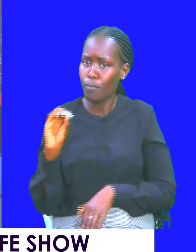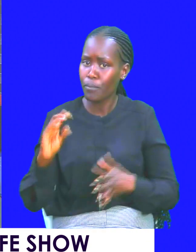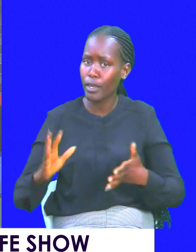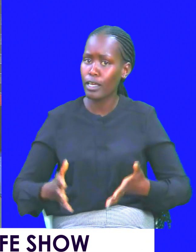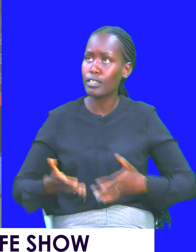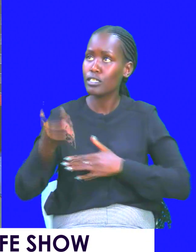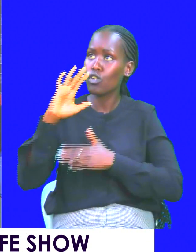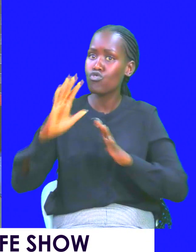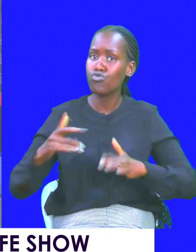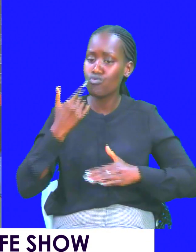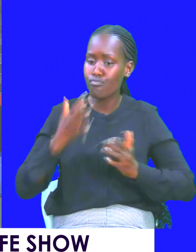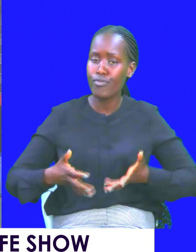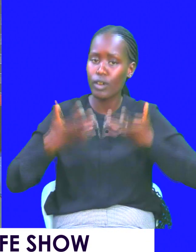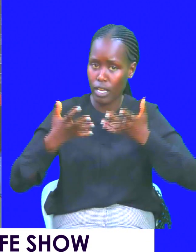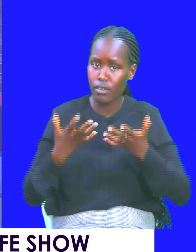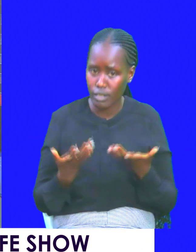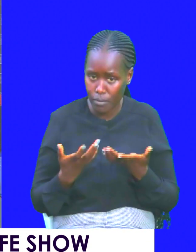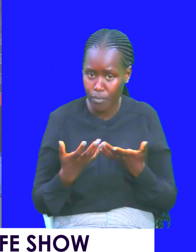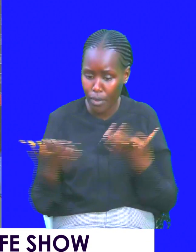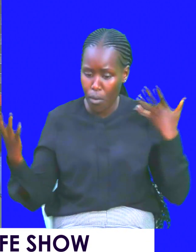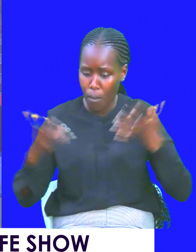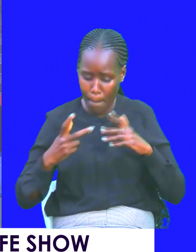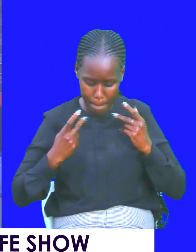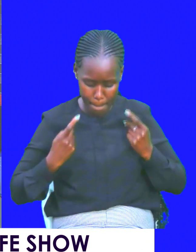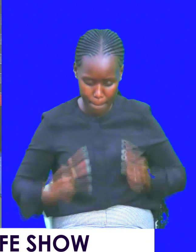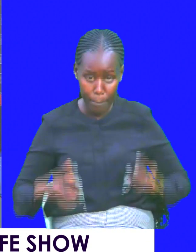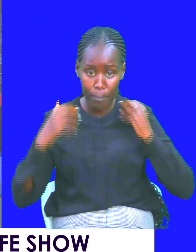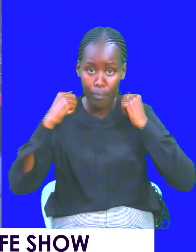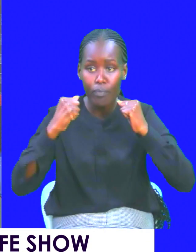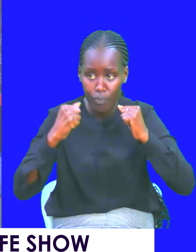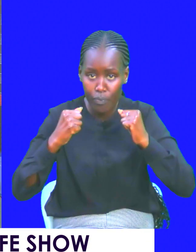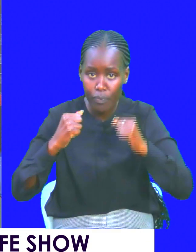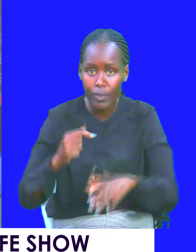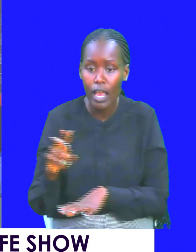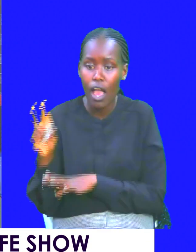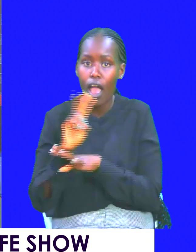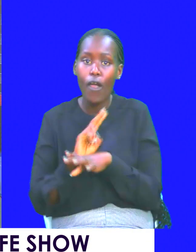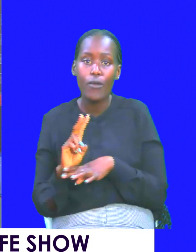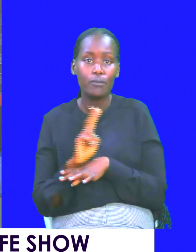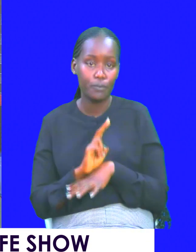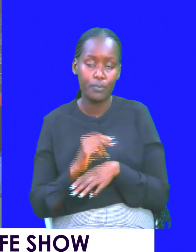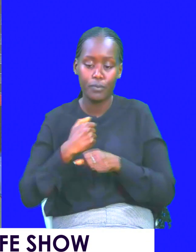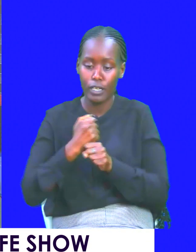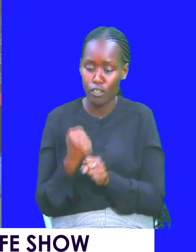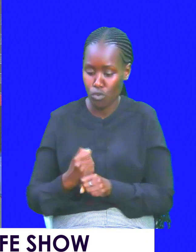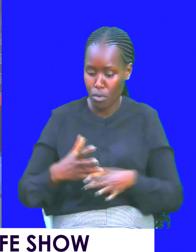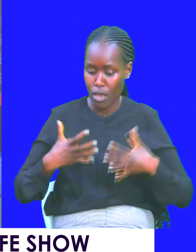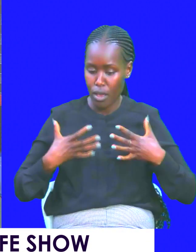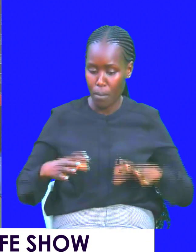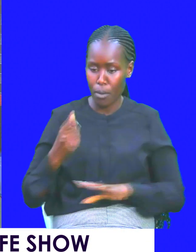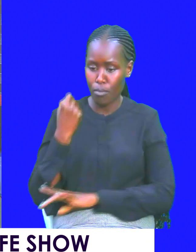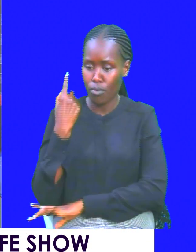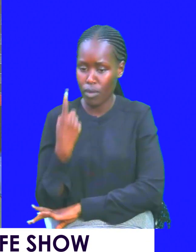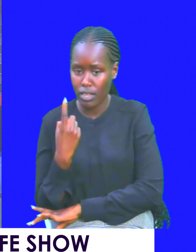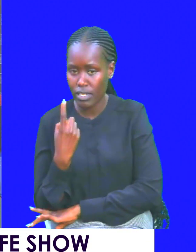to the point where your physical strength is used to make people understand